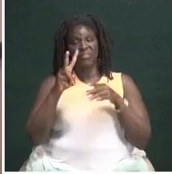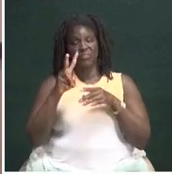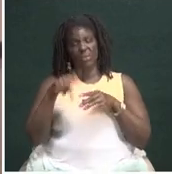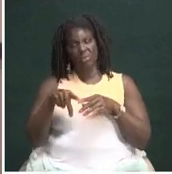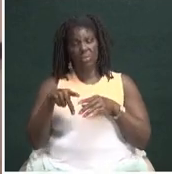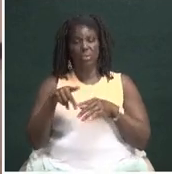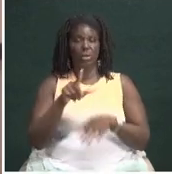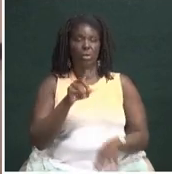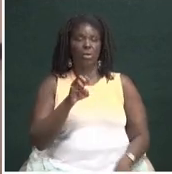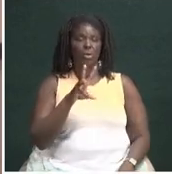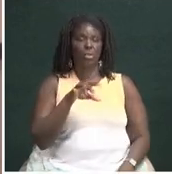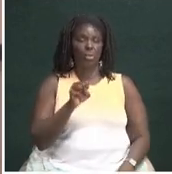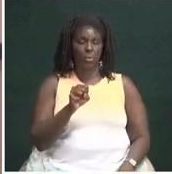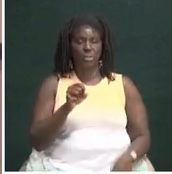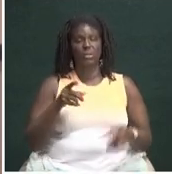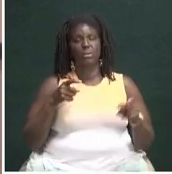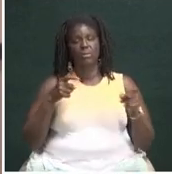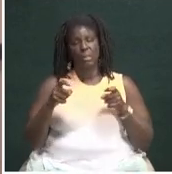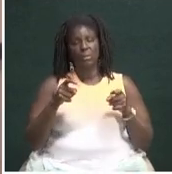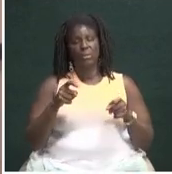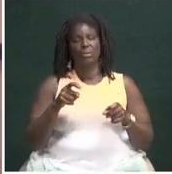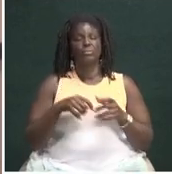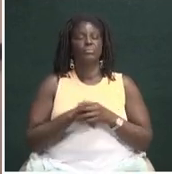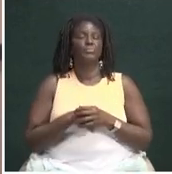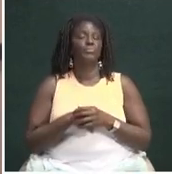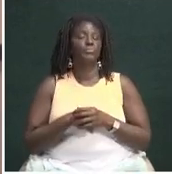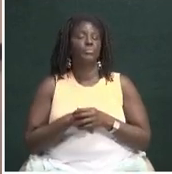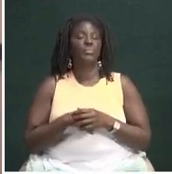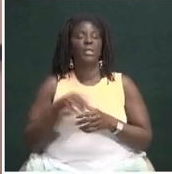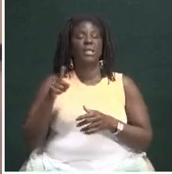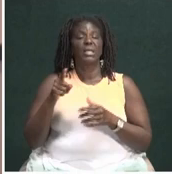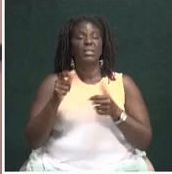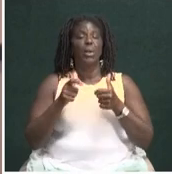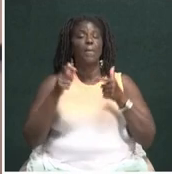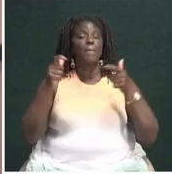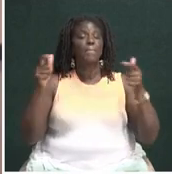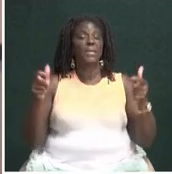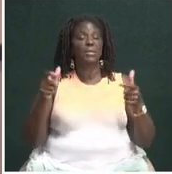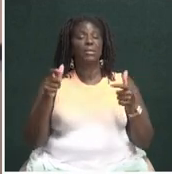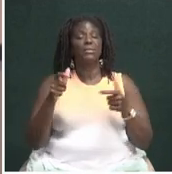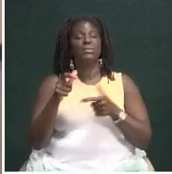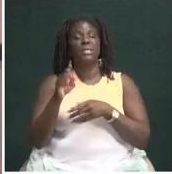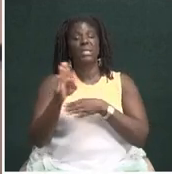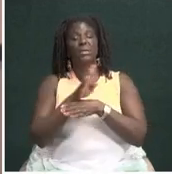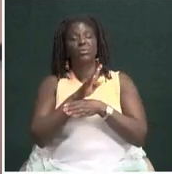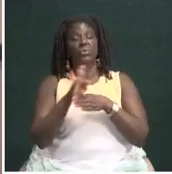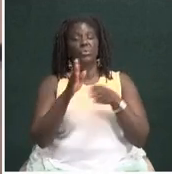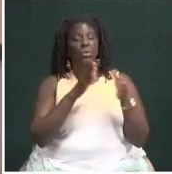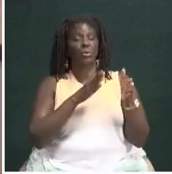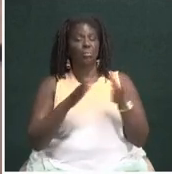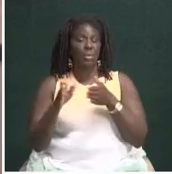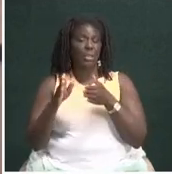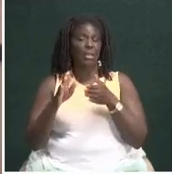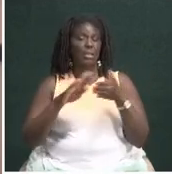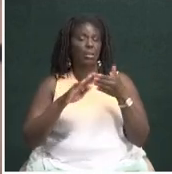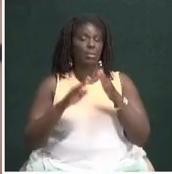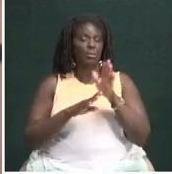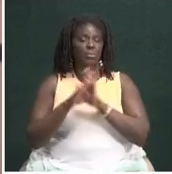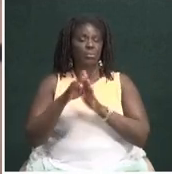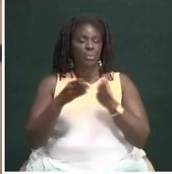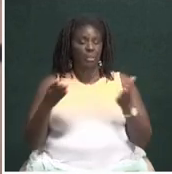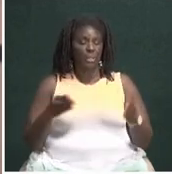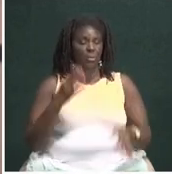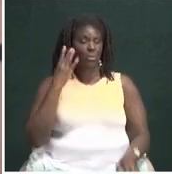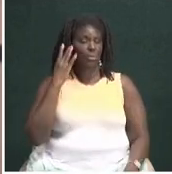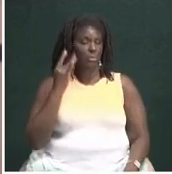Management Corporation, a member of the Lewis Group of Companies, one of the largest industrial plan community developers in Southern